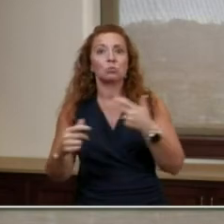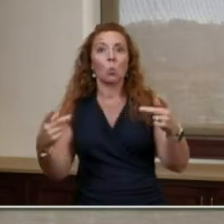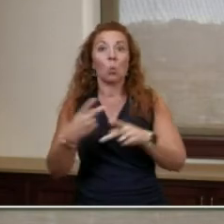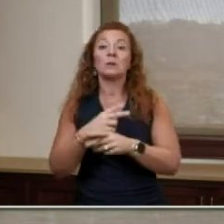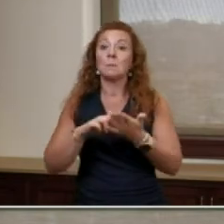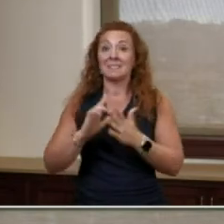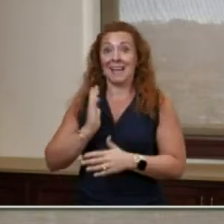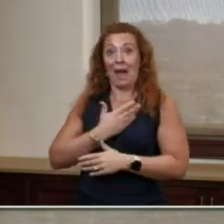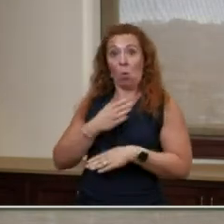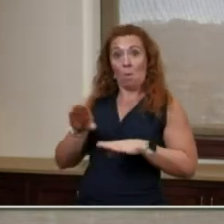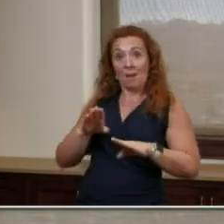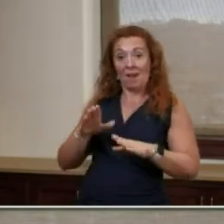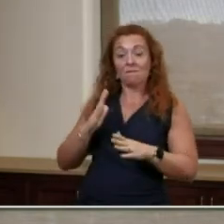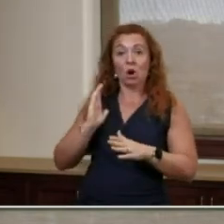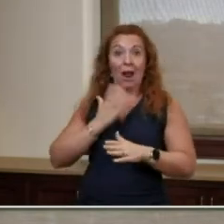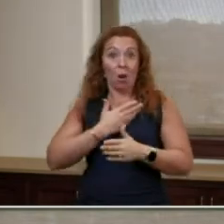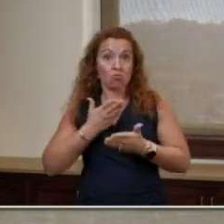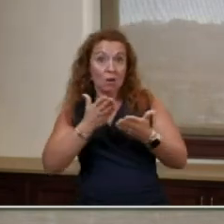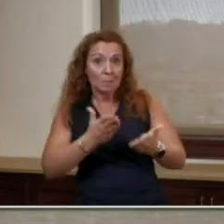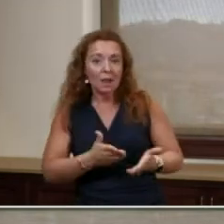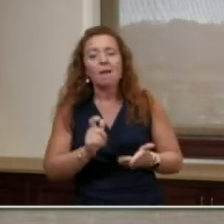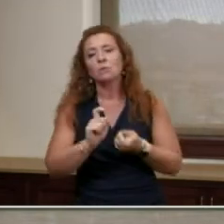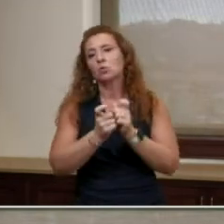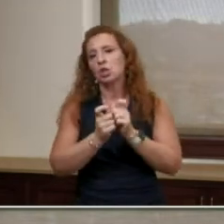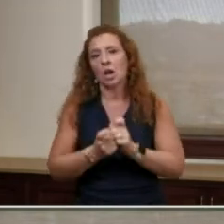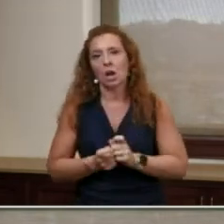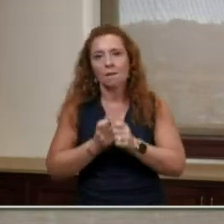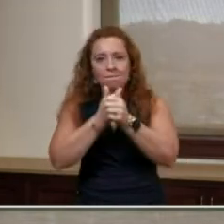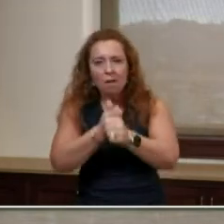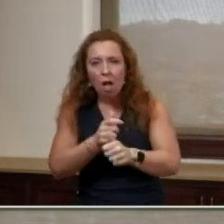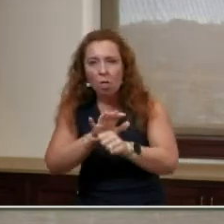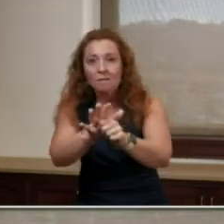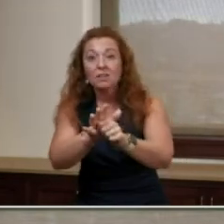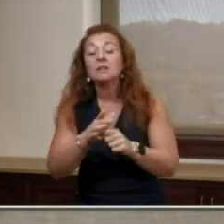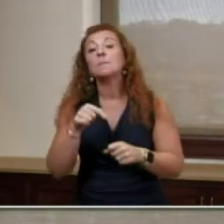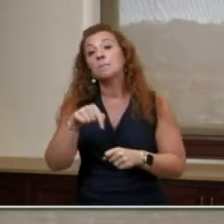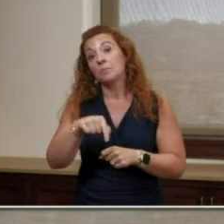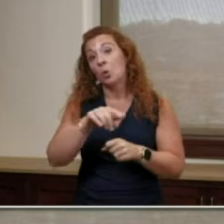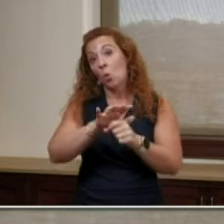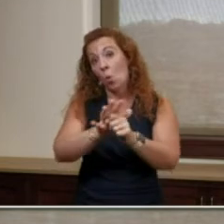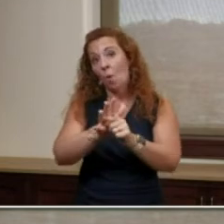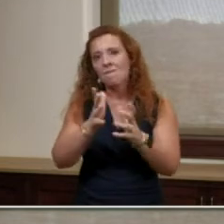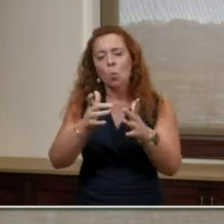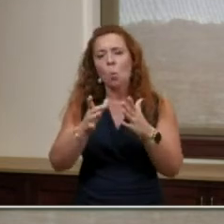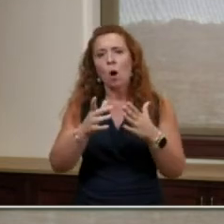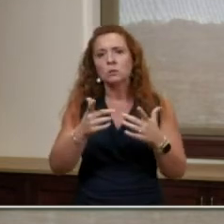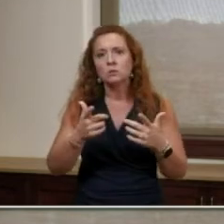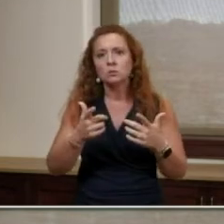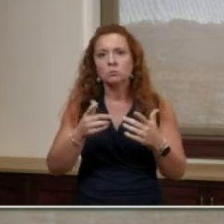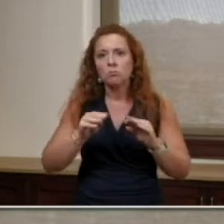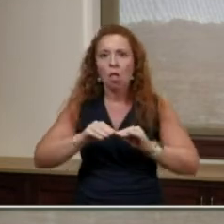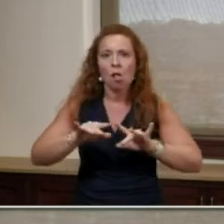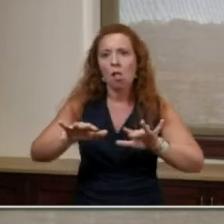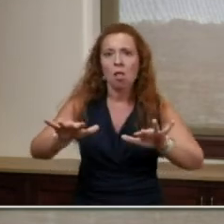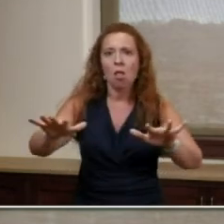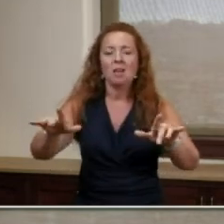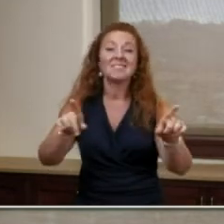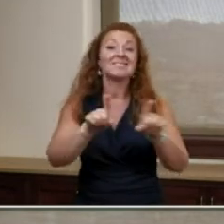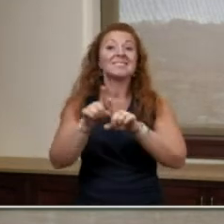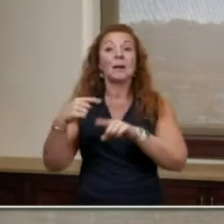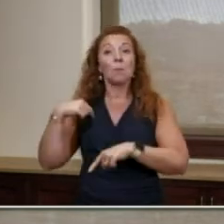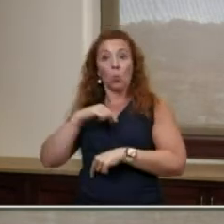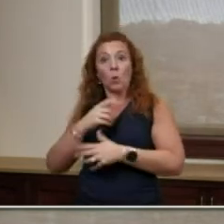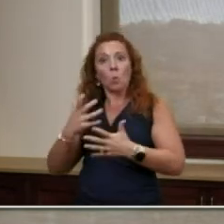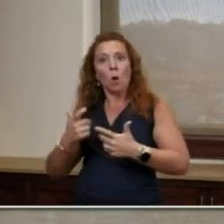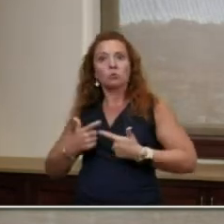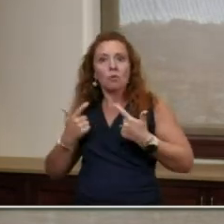our recommendations accordingly. The virus's drive to survive is every bit as strong as our own, and